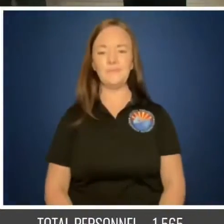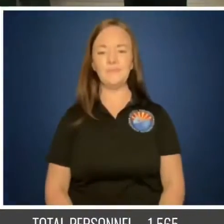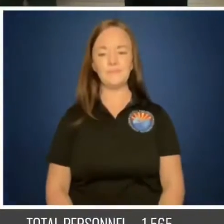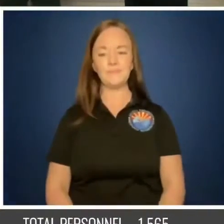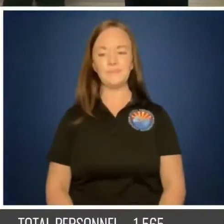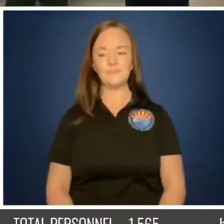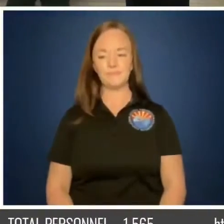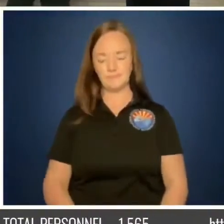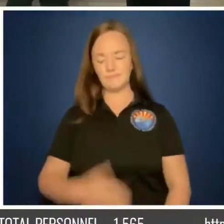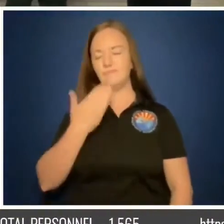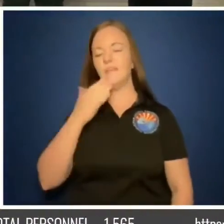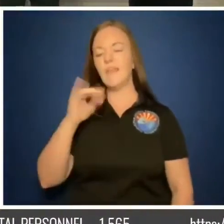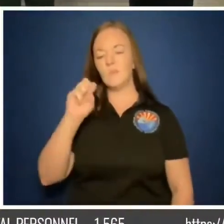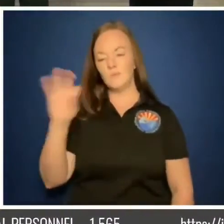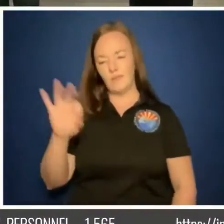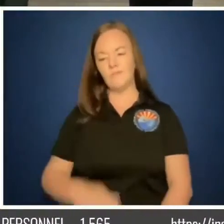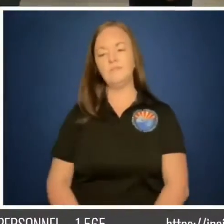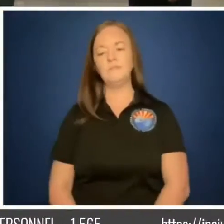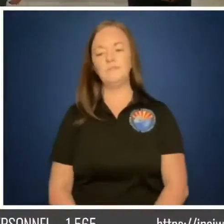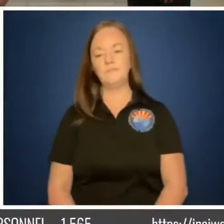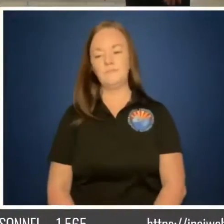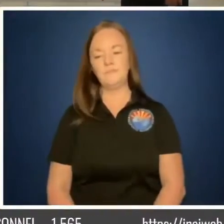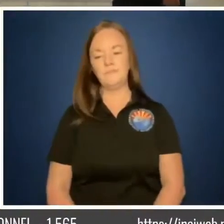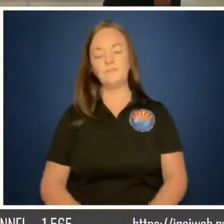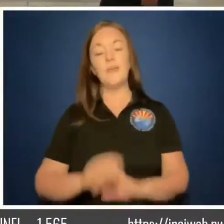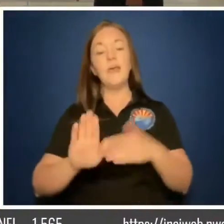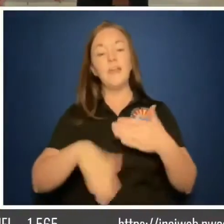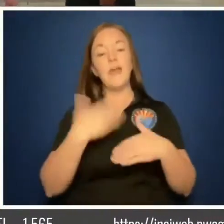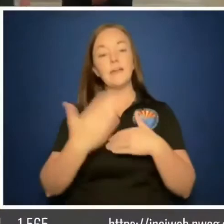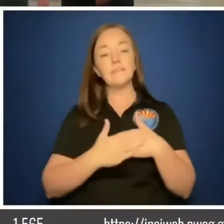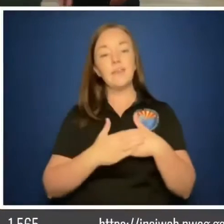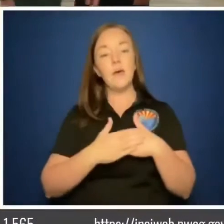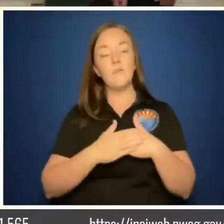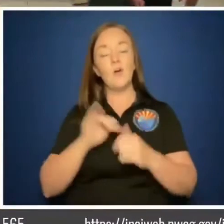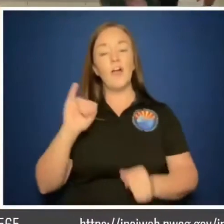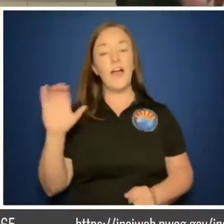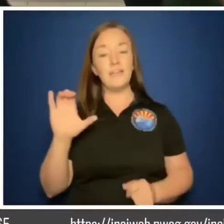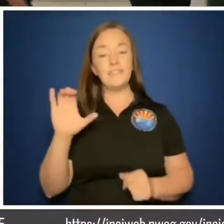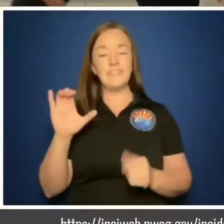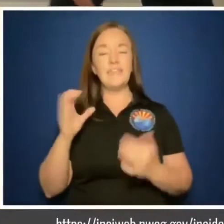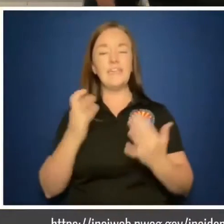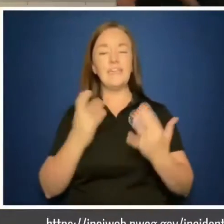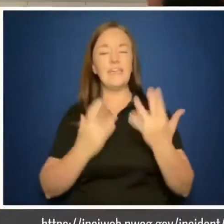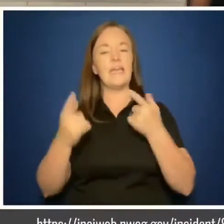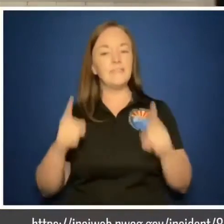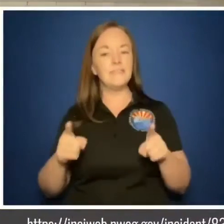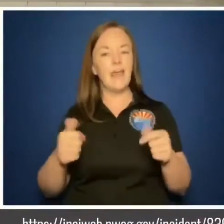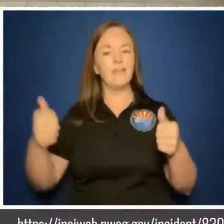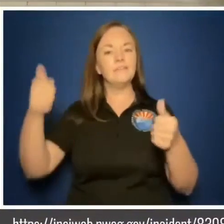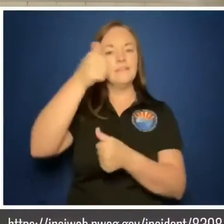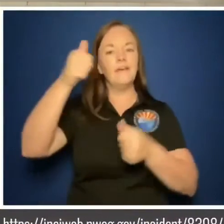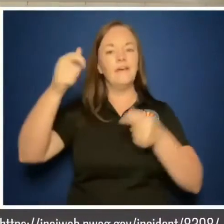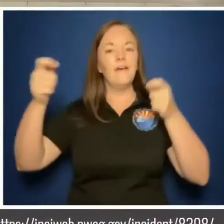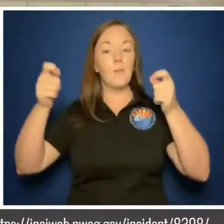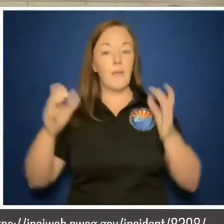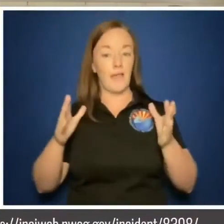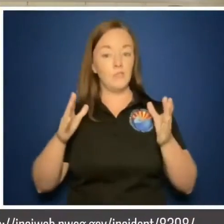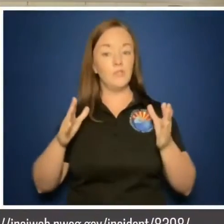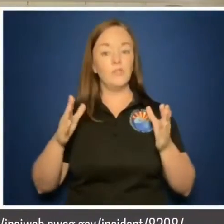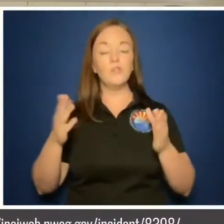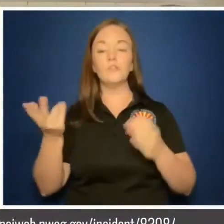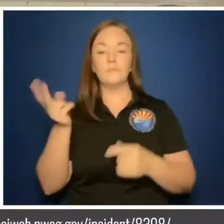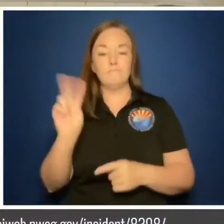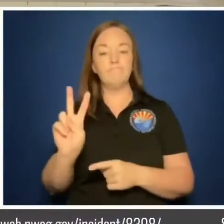Thank you, Jeff. Appreciate that. Next up, we're going to bring our incident commanders up and have them talk to you.